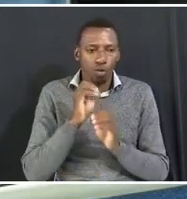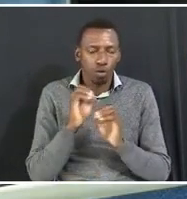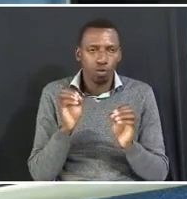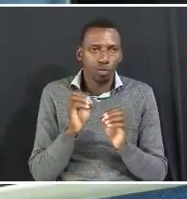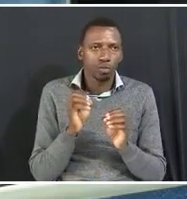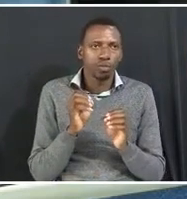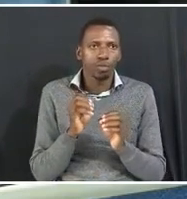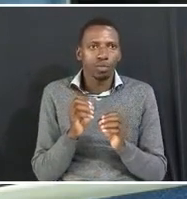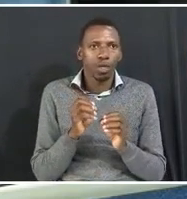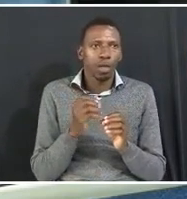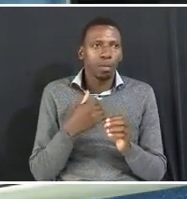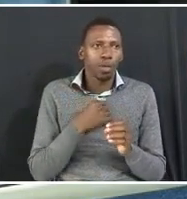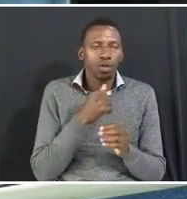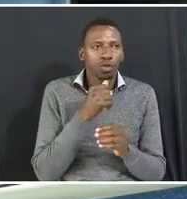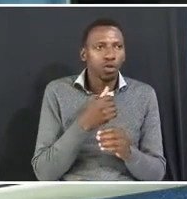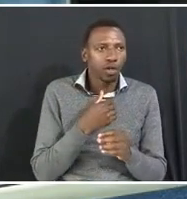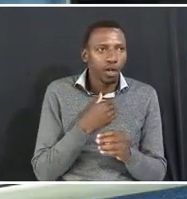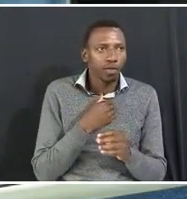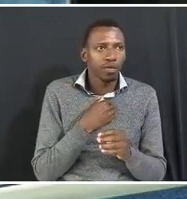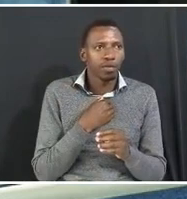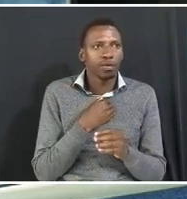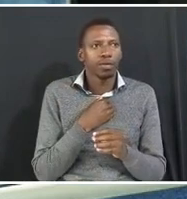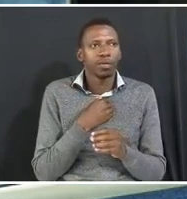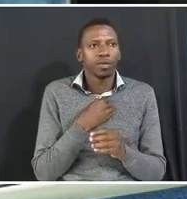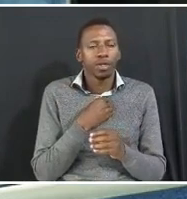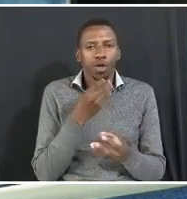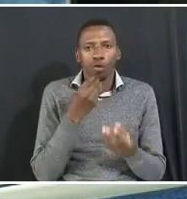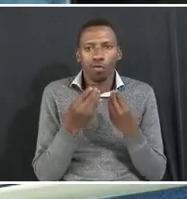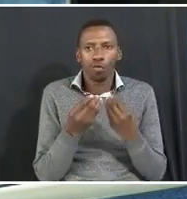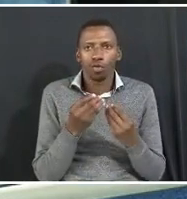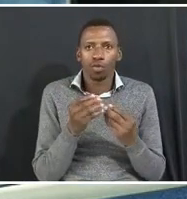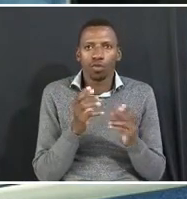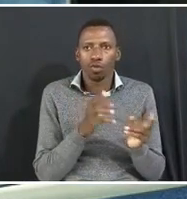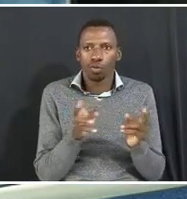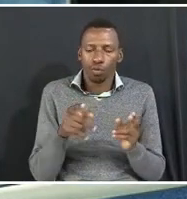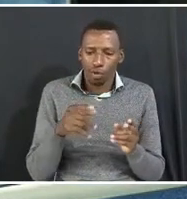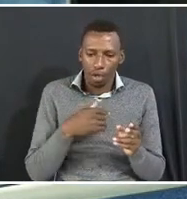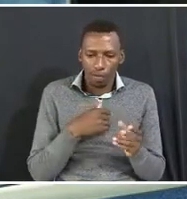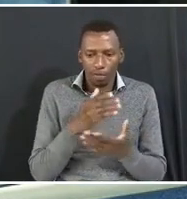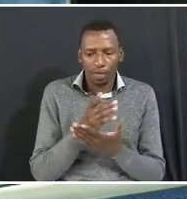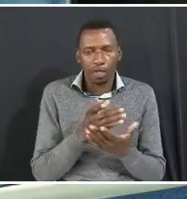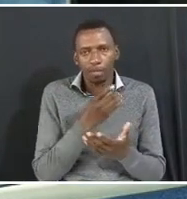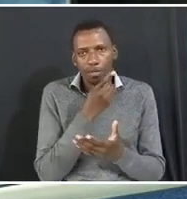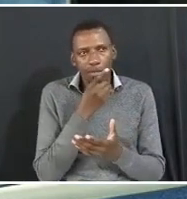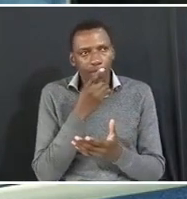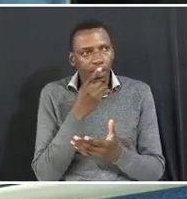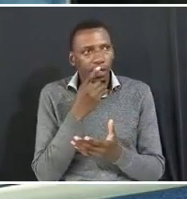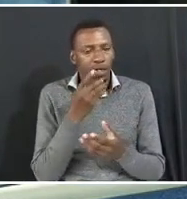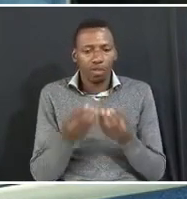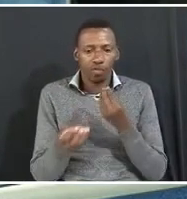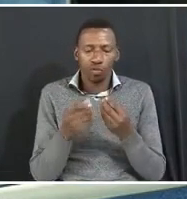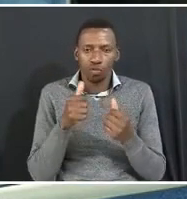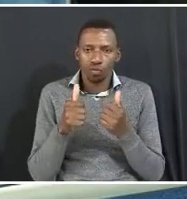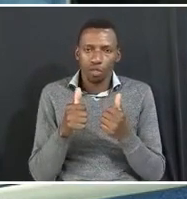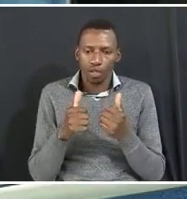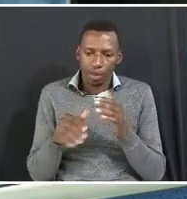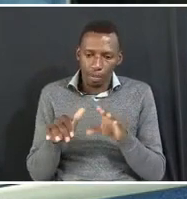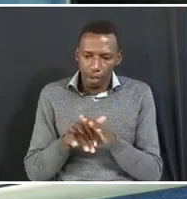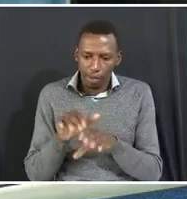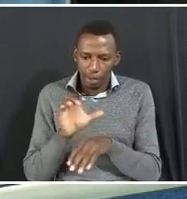to go and eat today. We normally keep some stock of dry foods, which are again donated by members of the church.